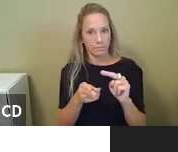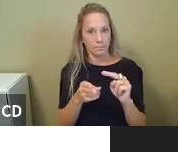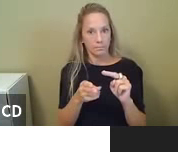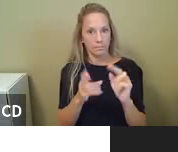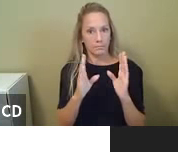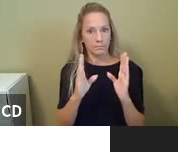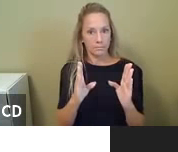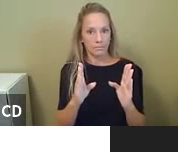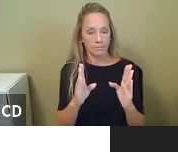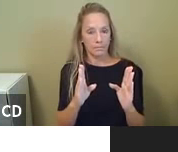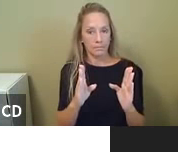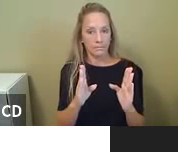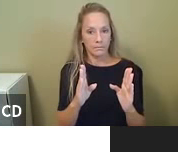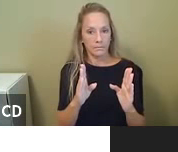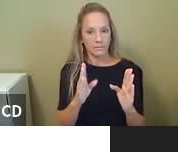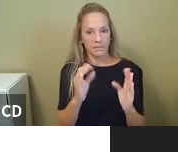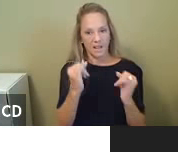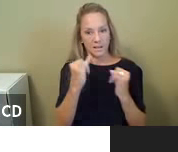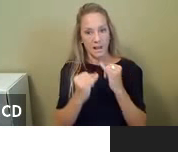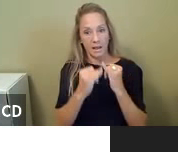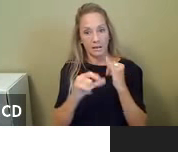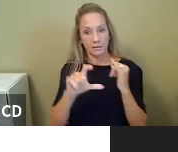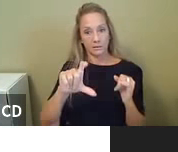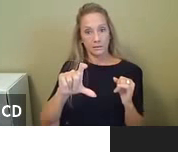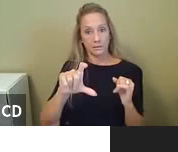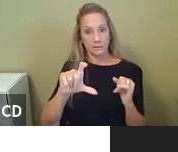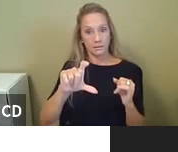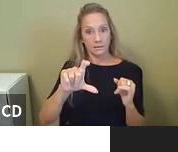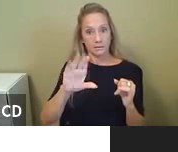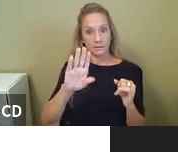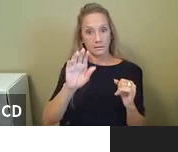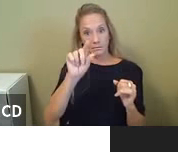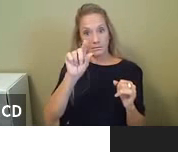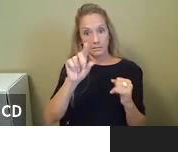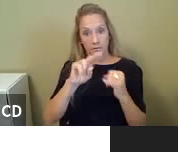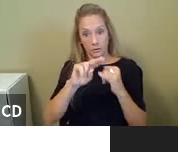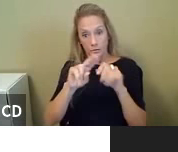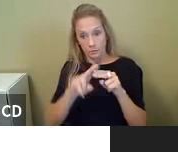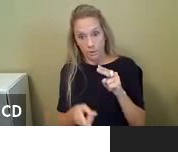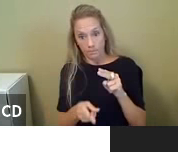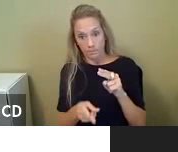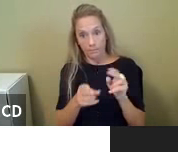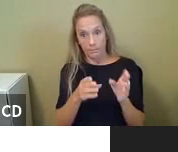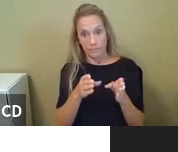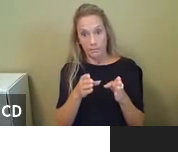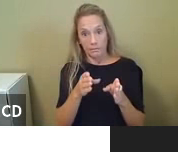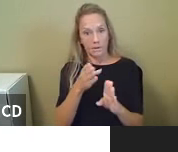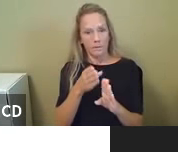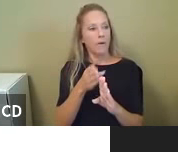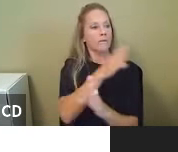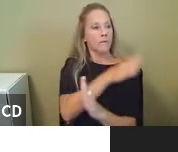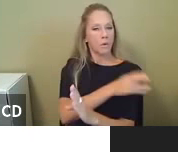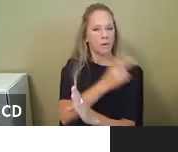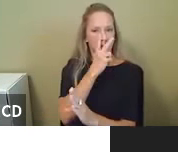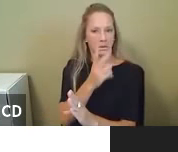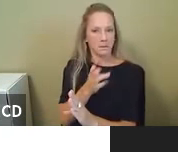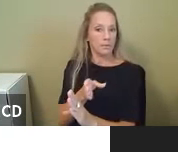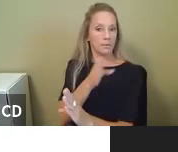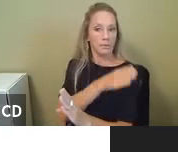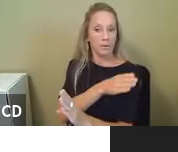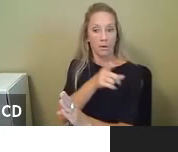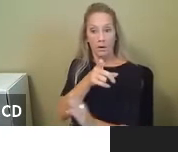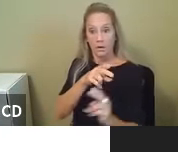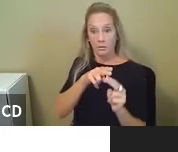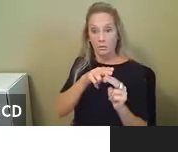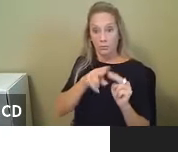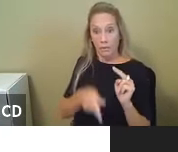to 20, that final bar and the degree at which it dropped, if you could go to my prior slide, please. That drop